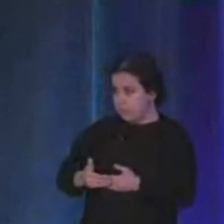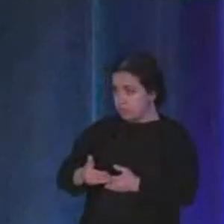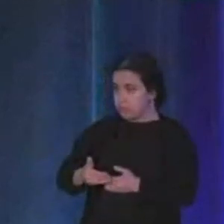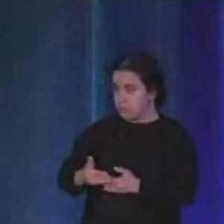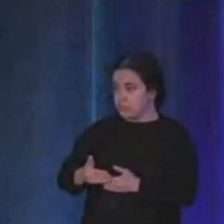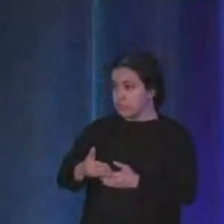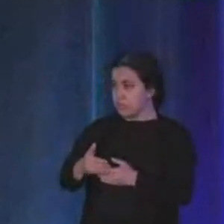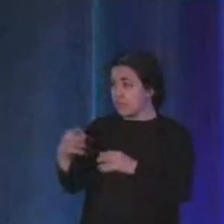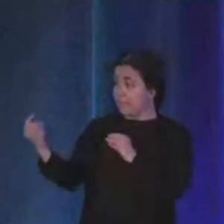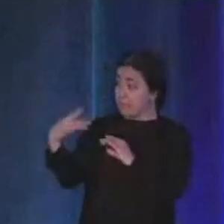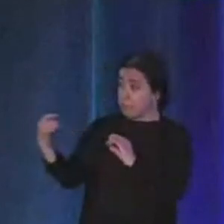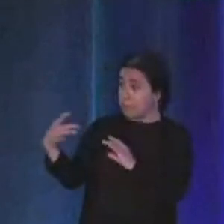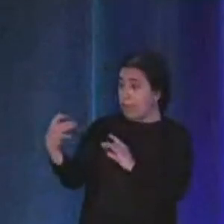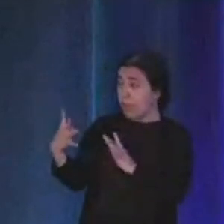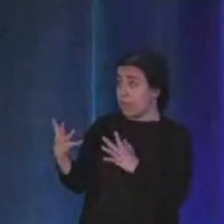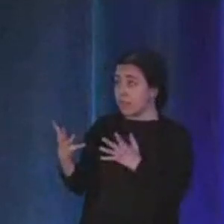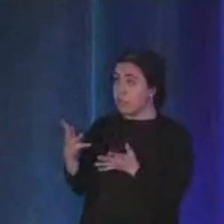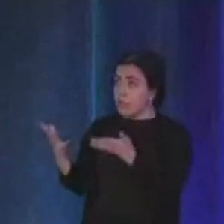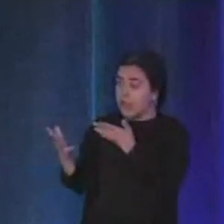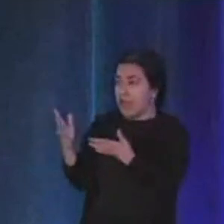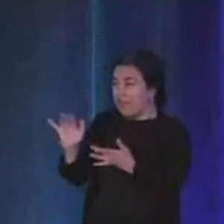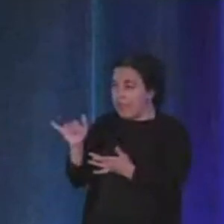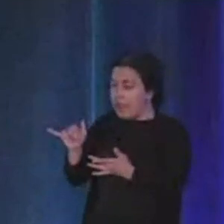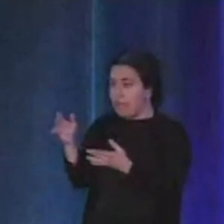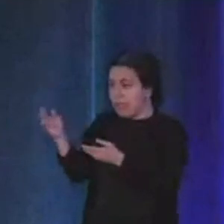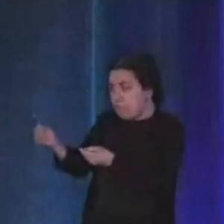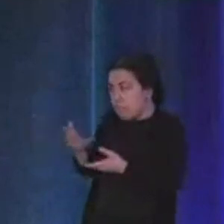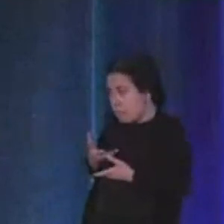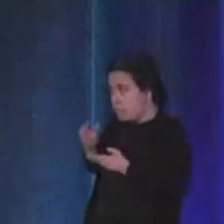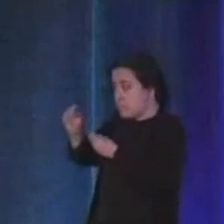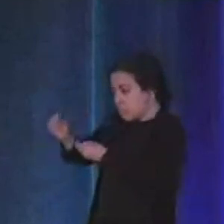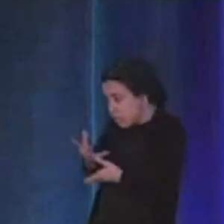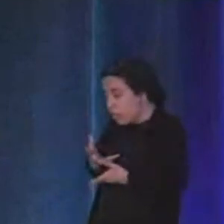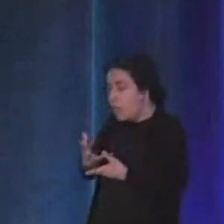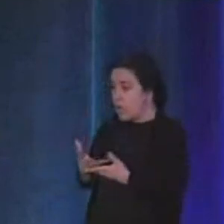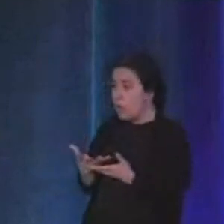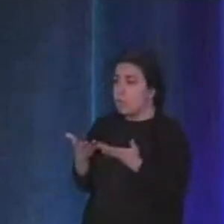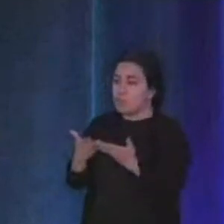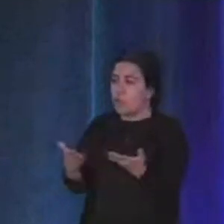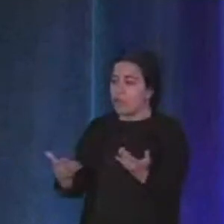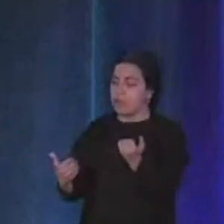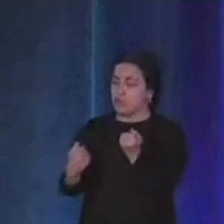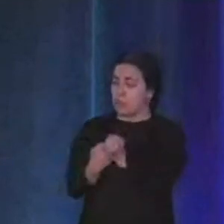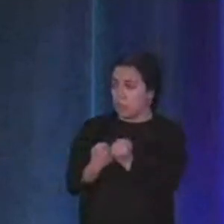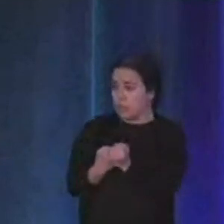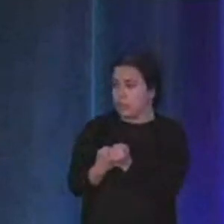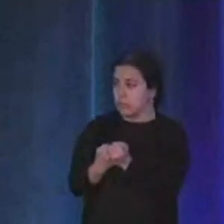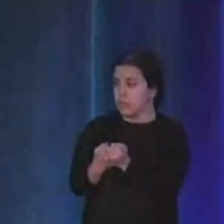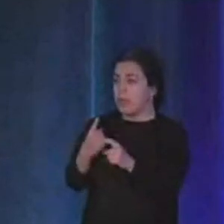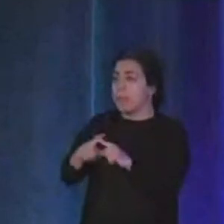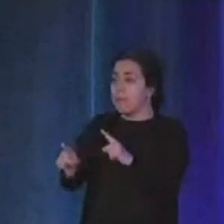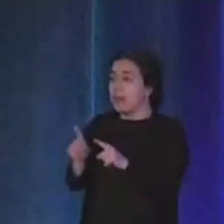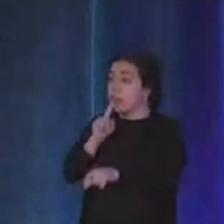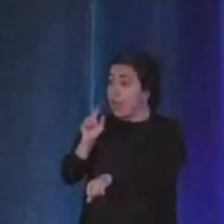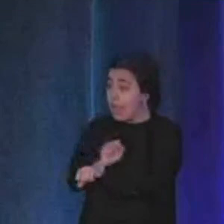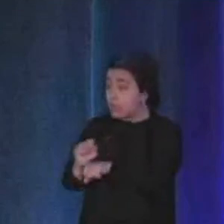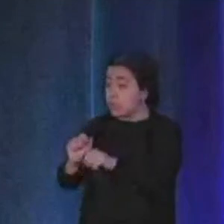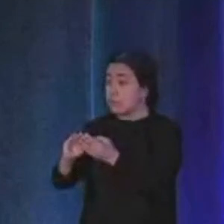Getting feedback from them in forums like where it's more about like product support, and then also building actual